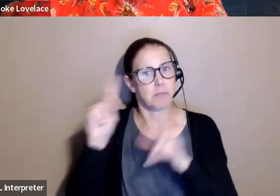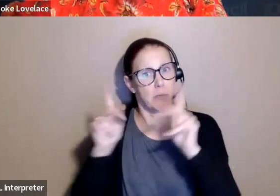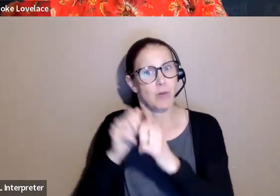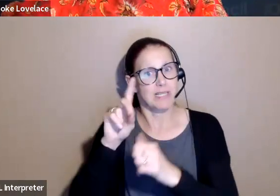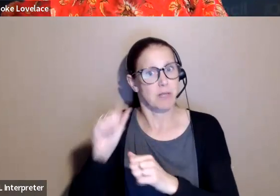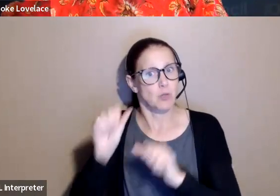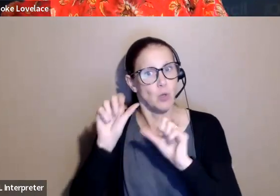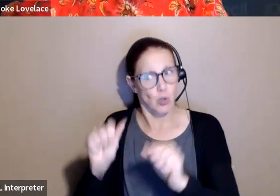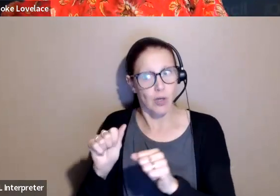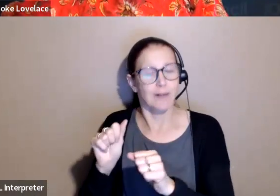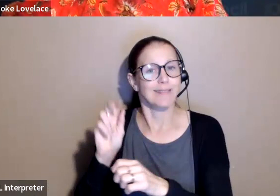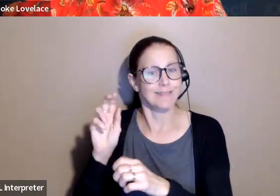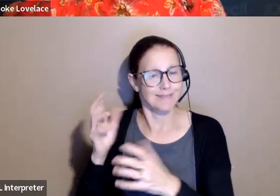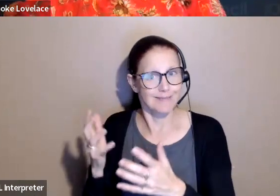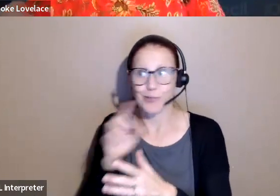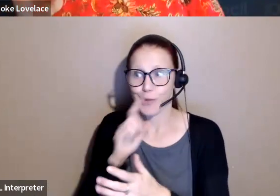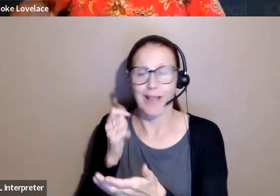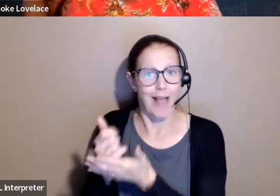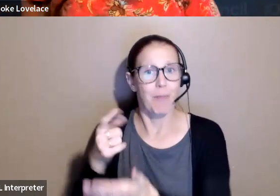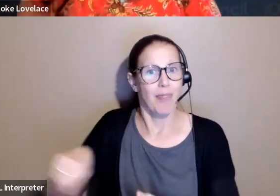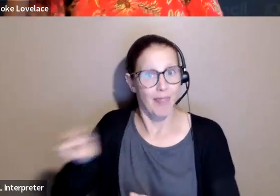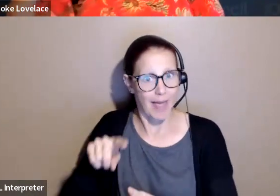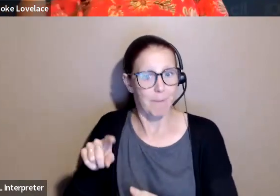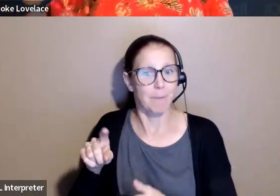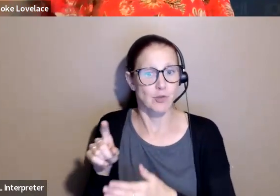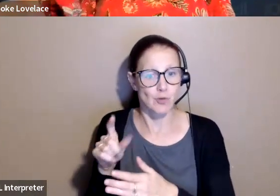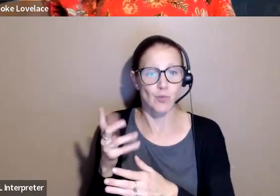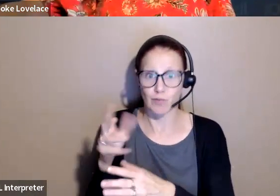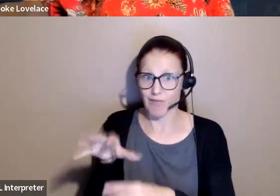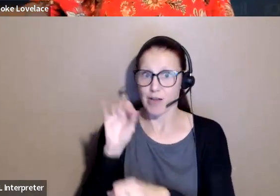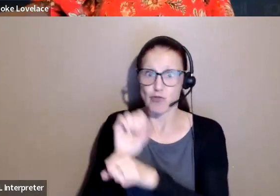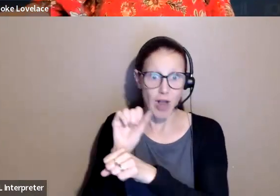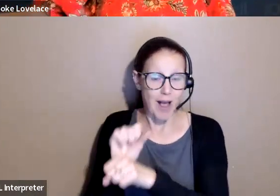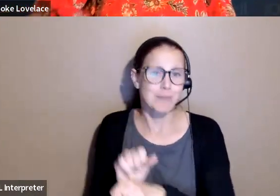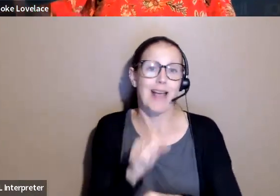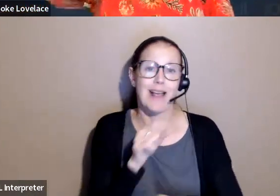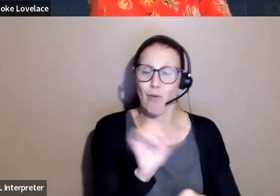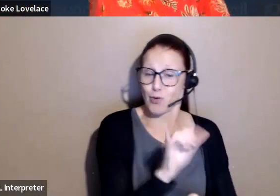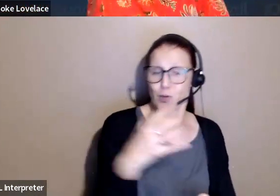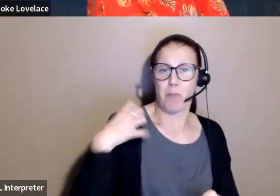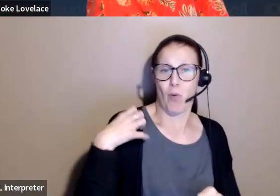need supports in place, and also employers willing to